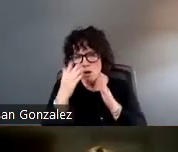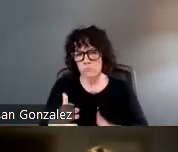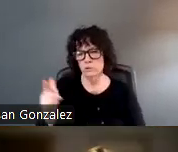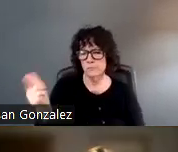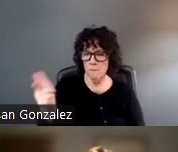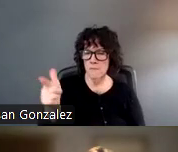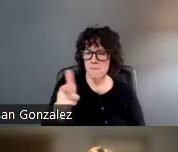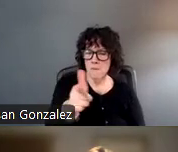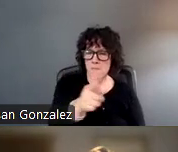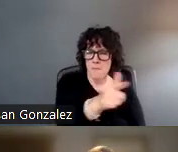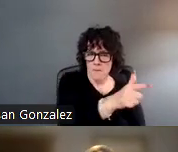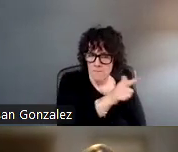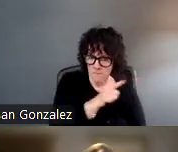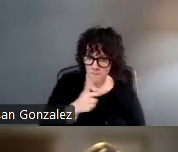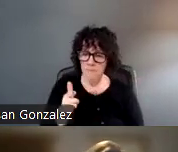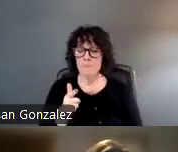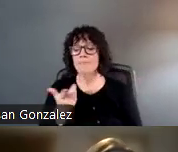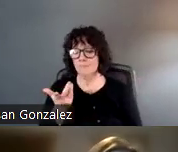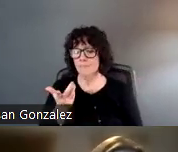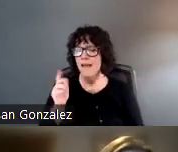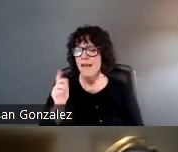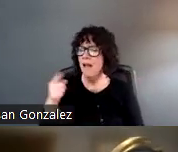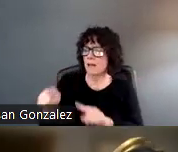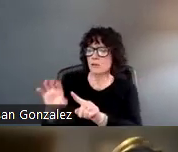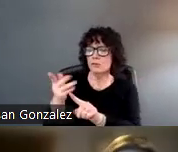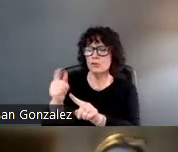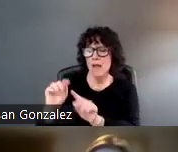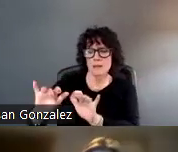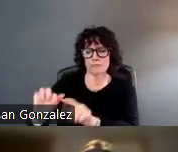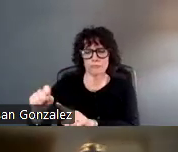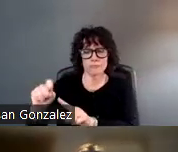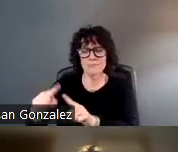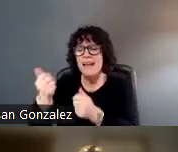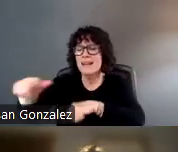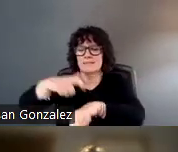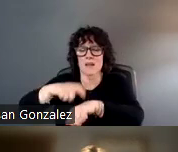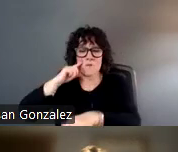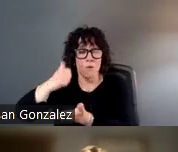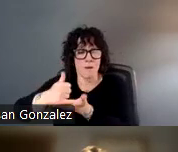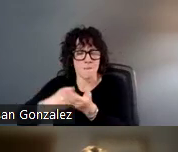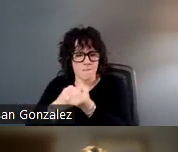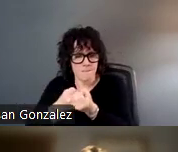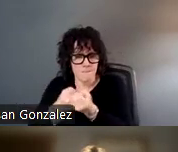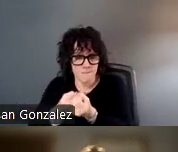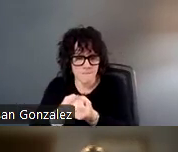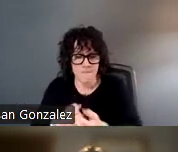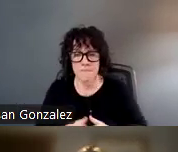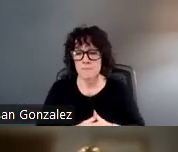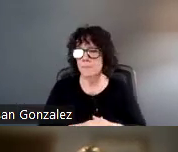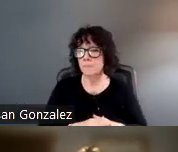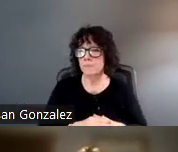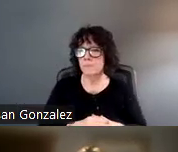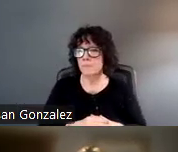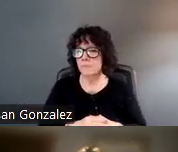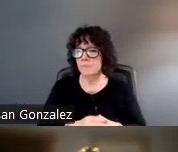Las personas que entienden español For folks who understand Spanish, you'll have noticed that we use